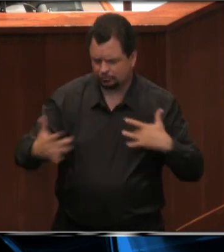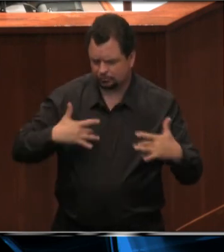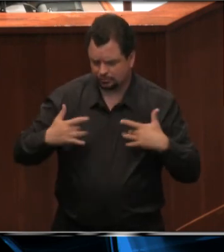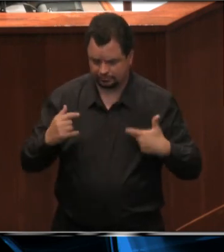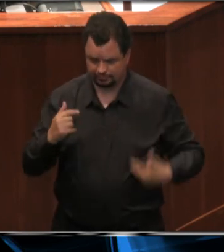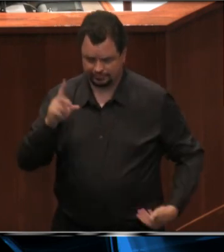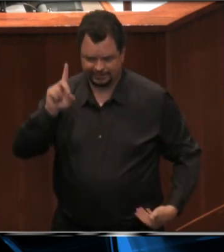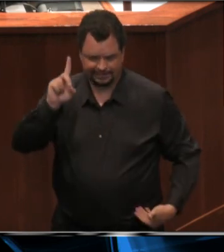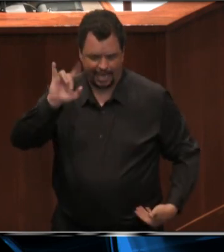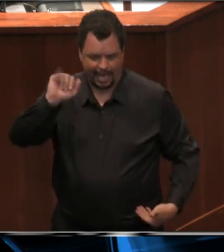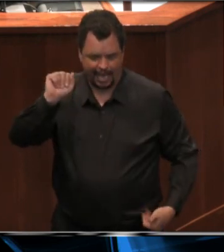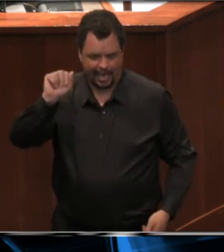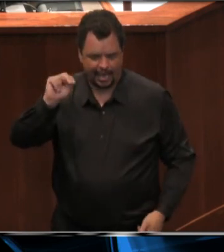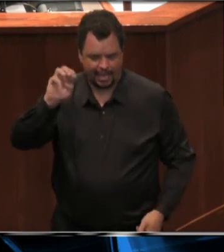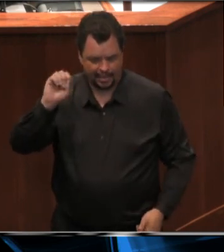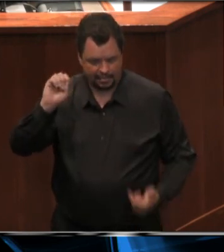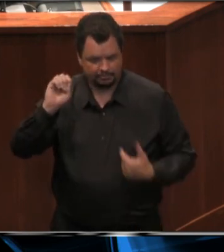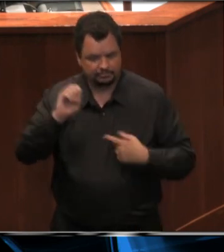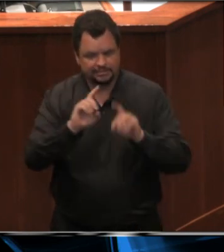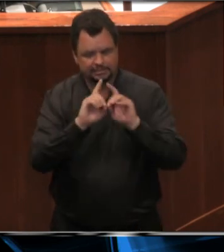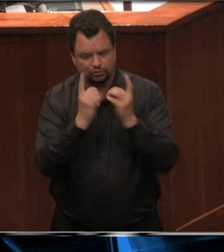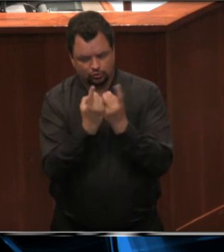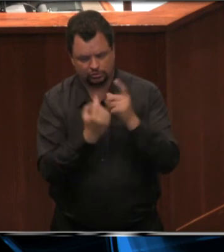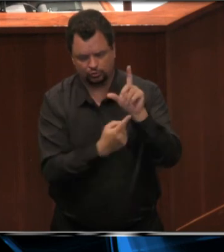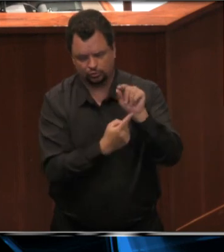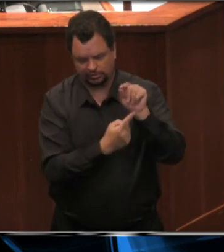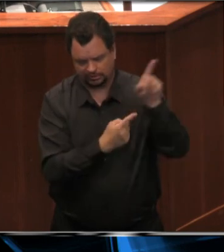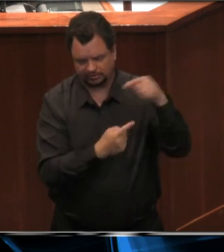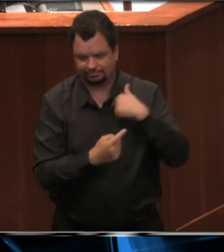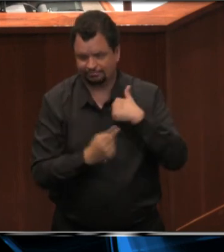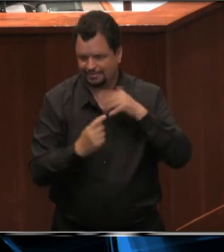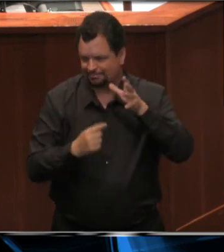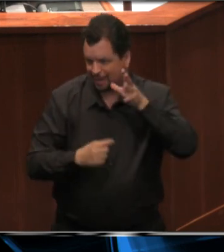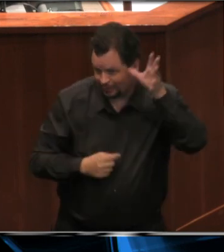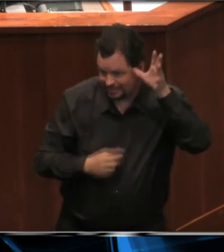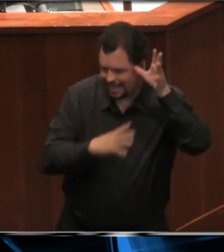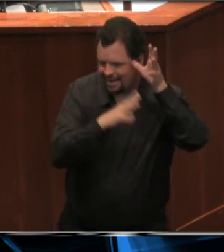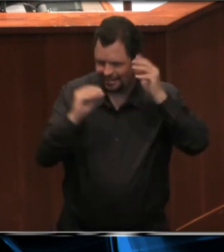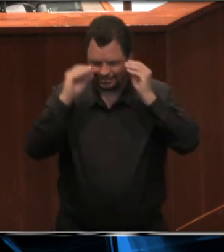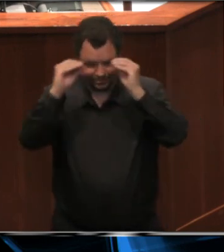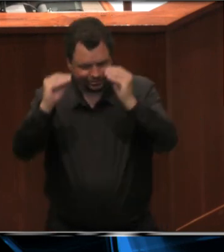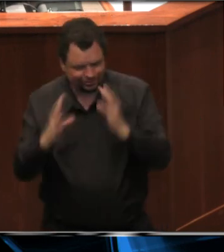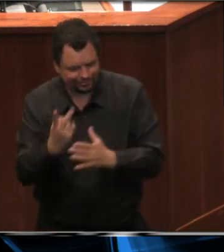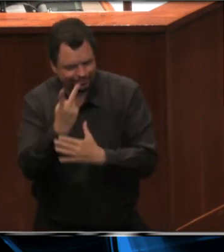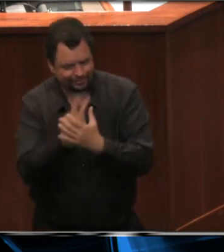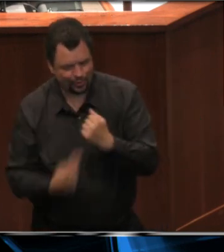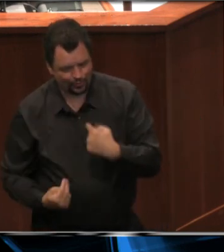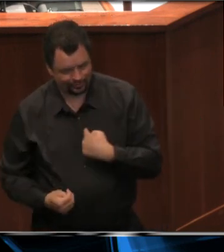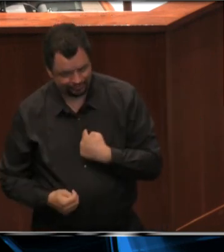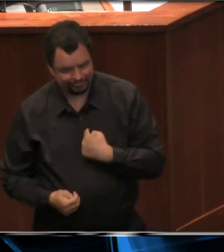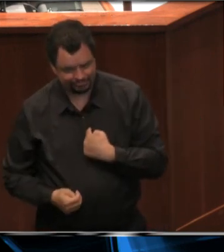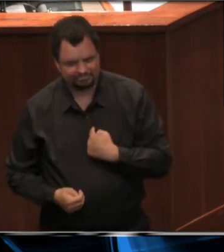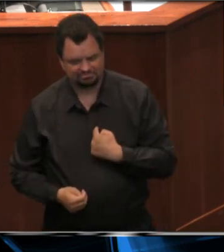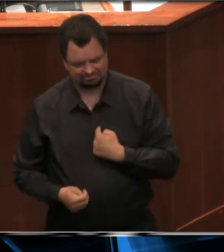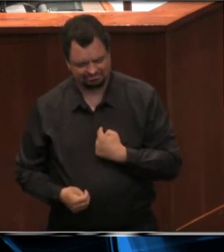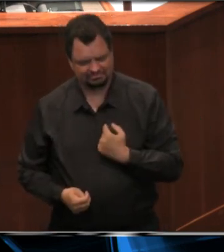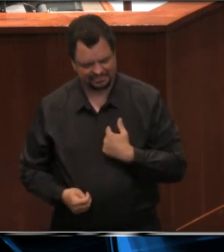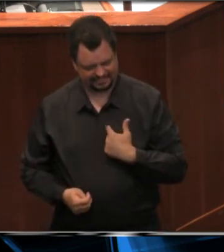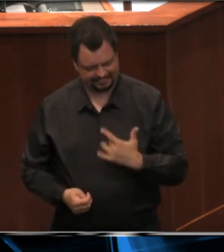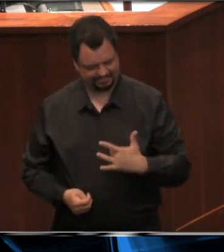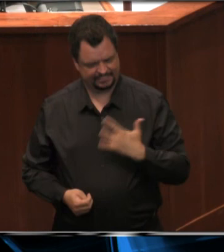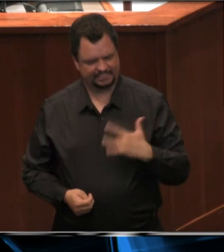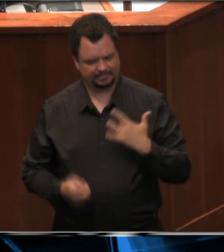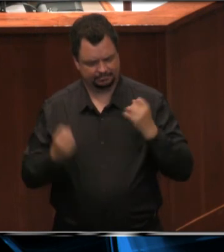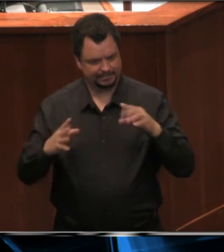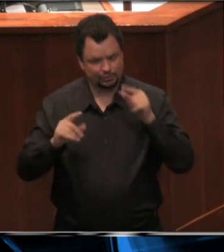a District 20 parent and a teacher. I've shortened my statement in order to avoid repeating what my colleagues have said already this morning.